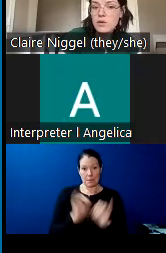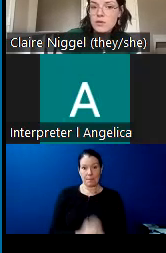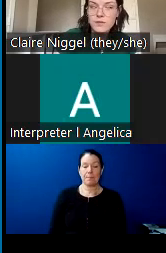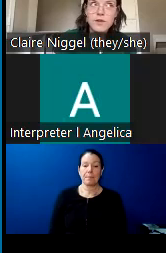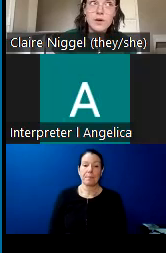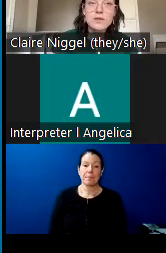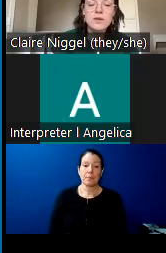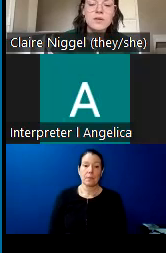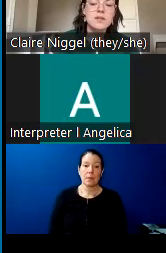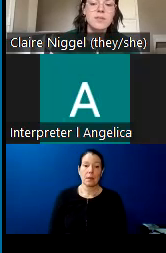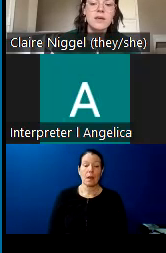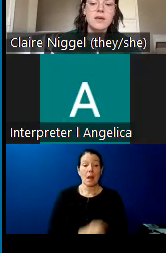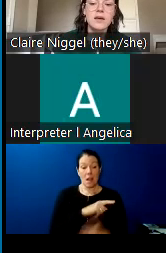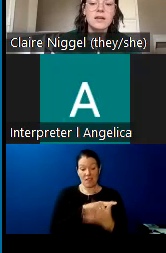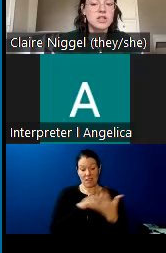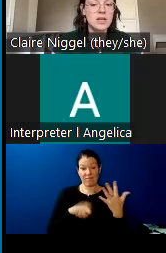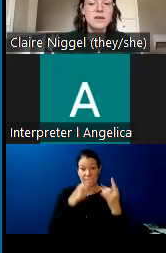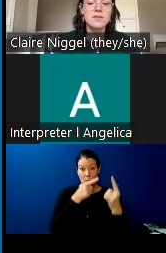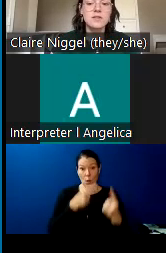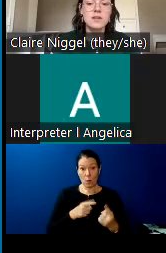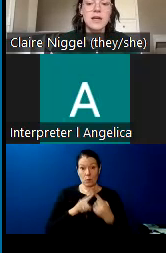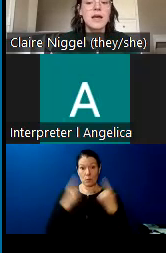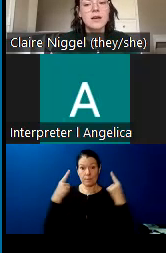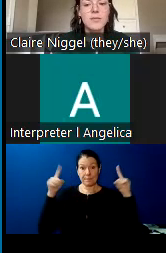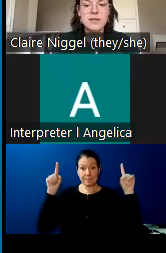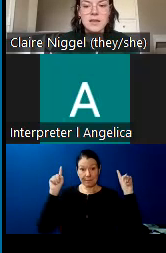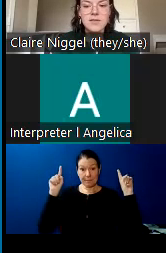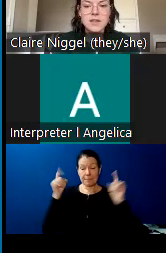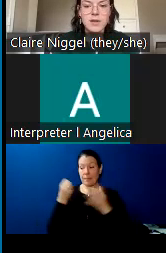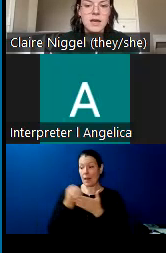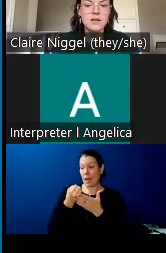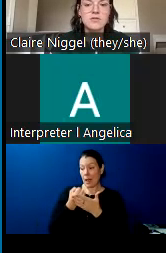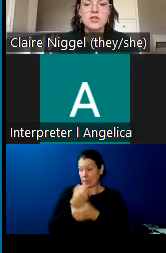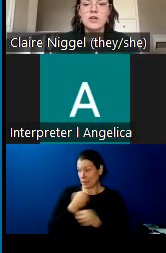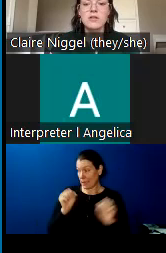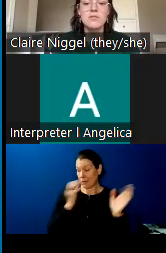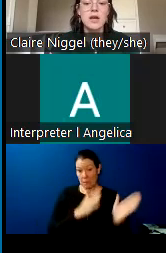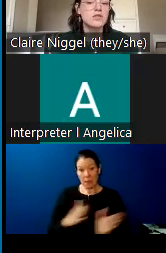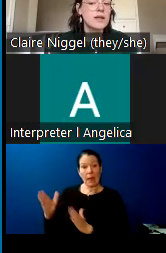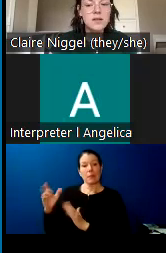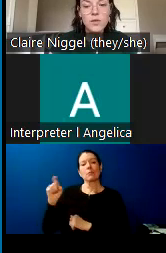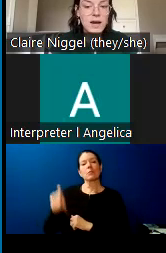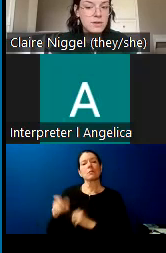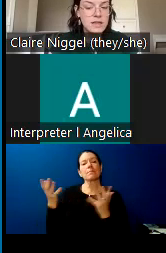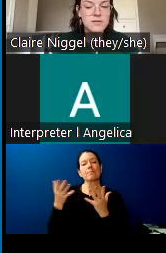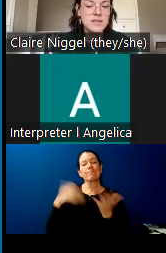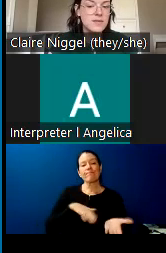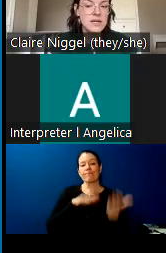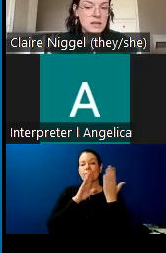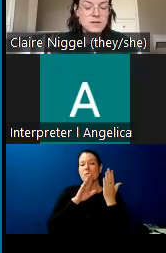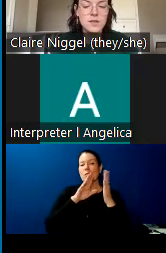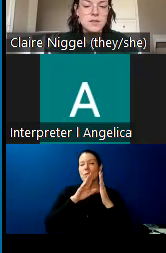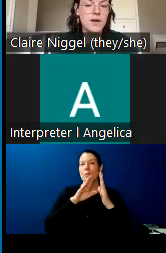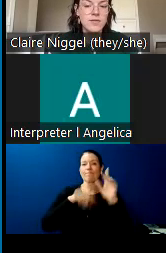For those goals to be achieved, an economic safety plan should address a wide range of